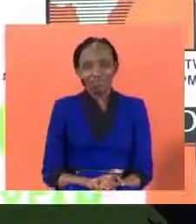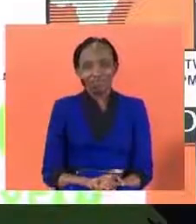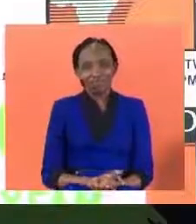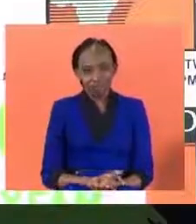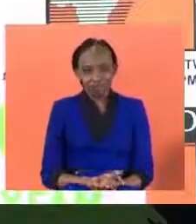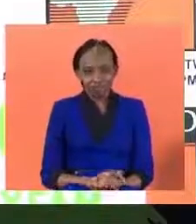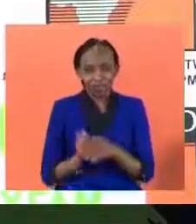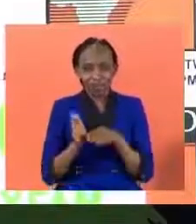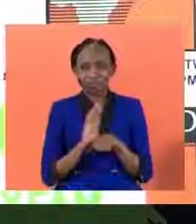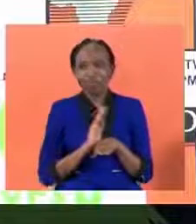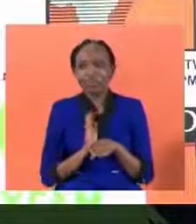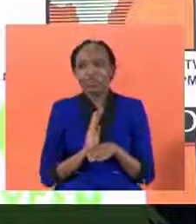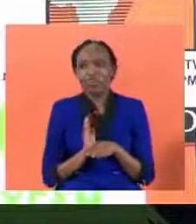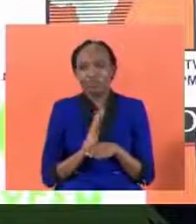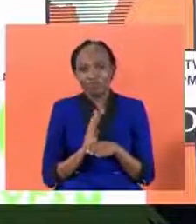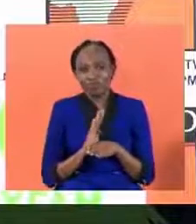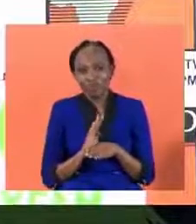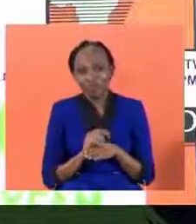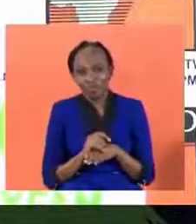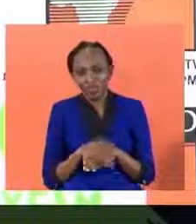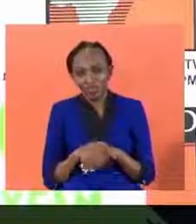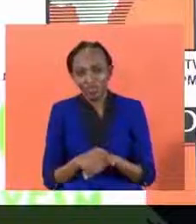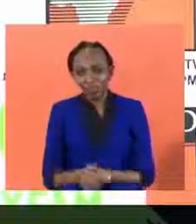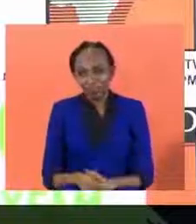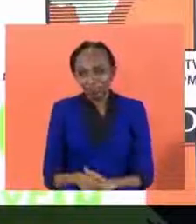Yeah, Burundi, we are crossing over.